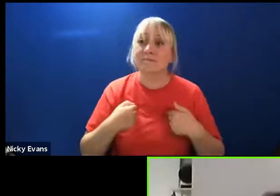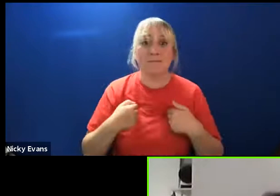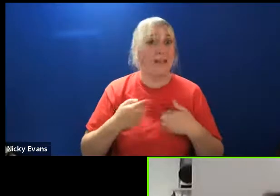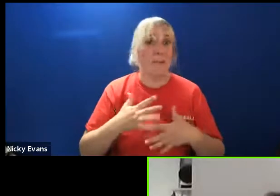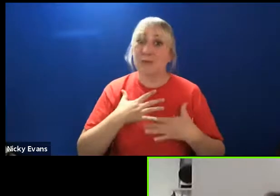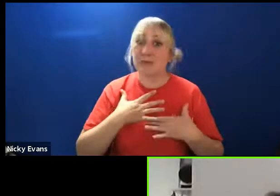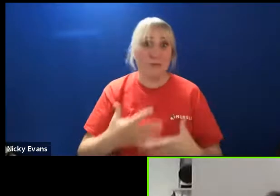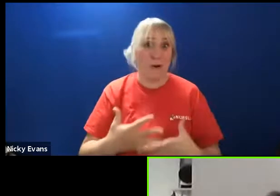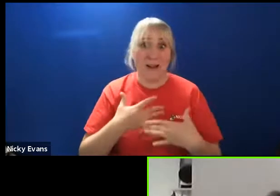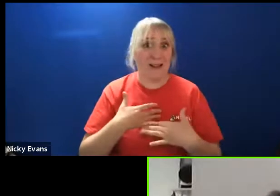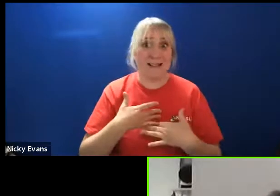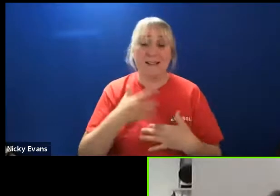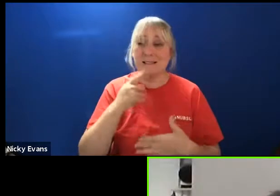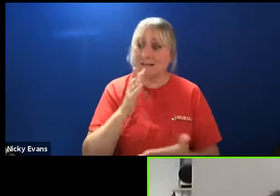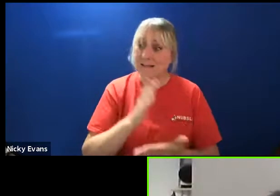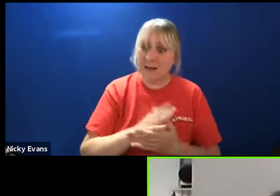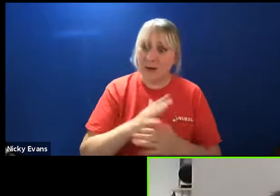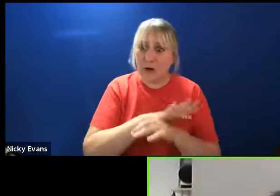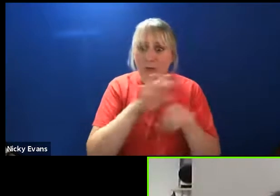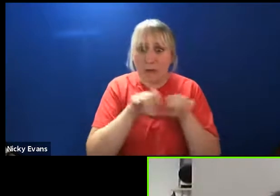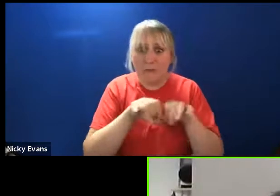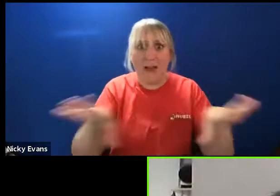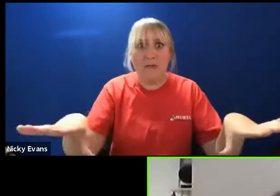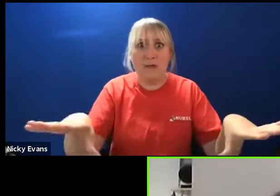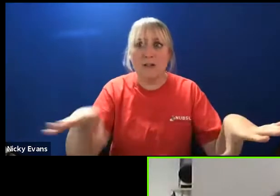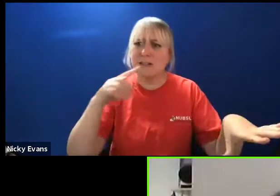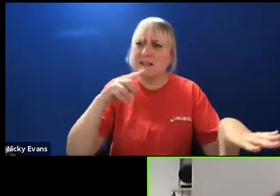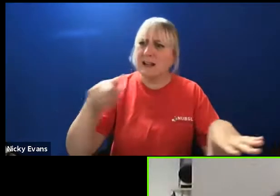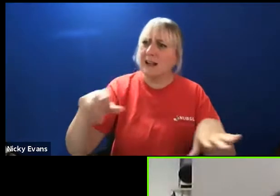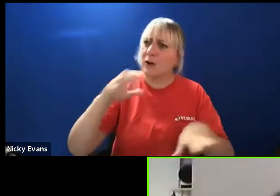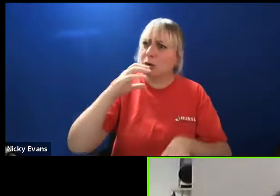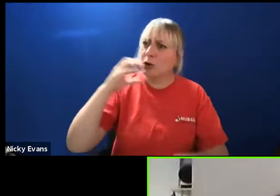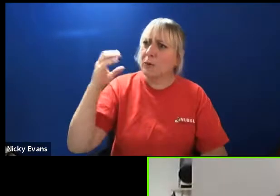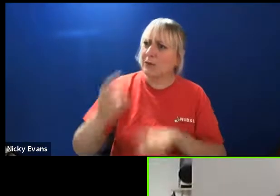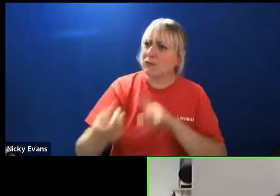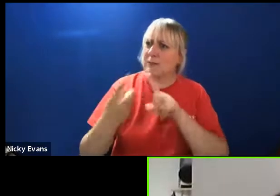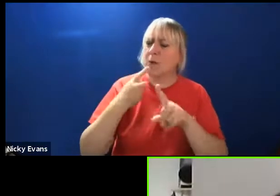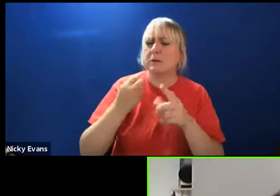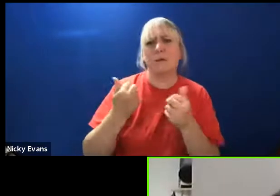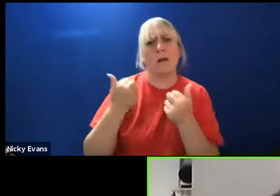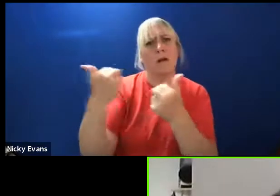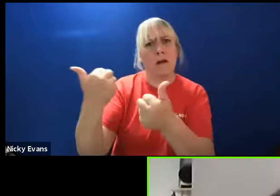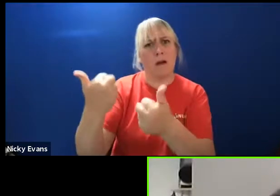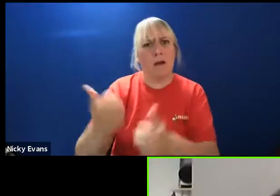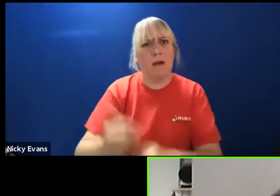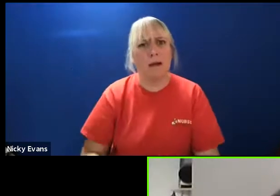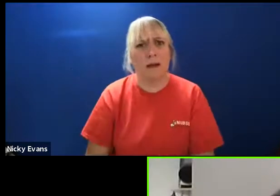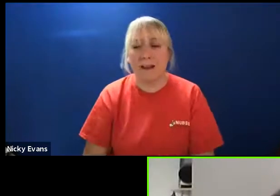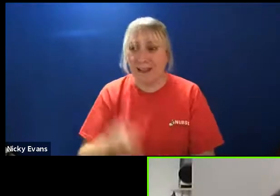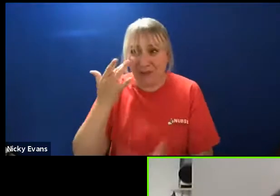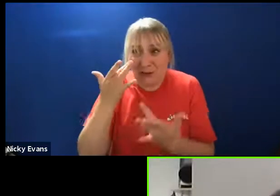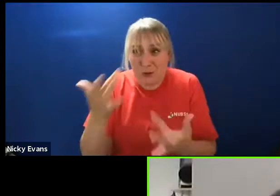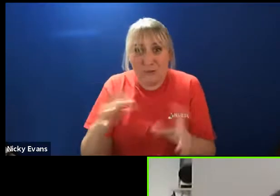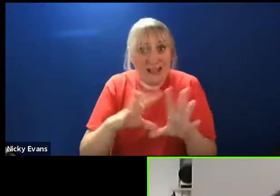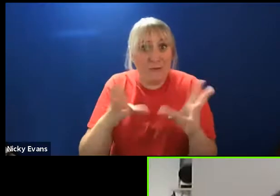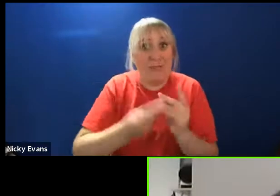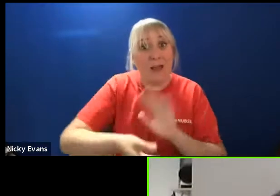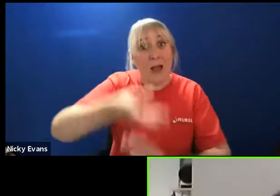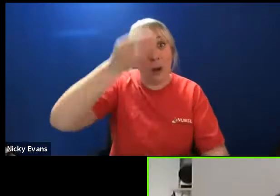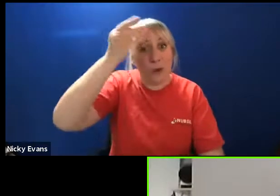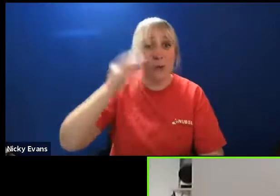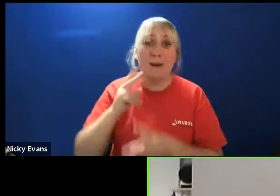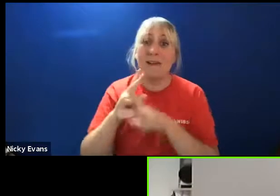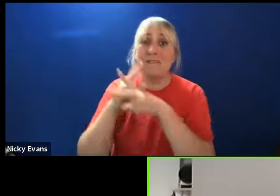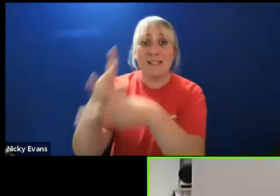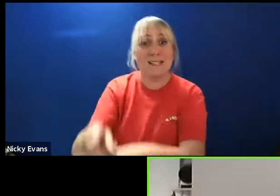so well to the coronavirus pandemic. The Cuban response embodies everything that I learned while I was on the NEU delegation,